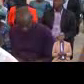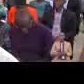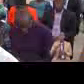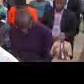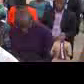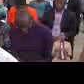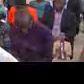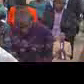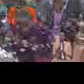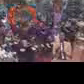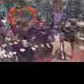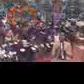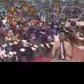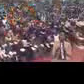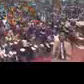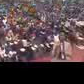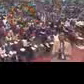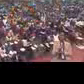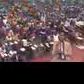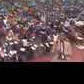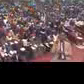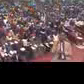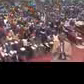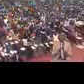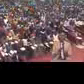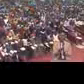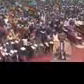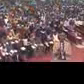Say it confidently.